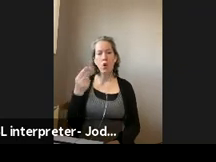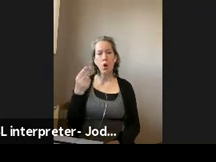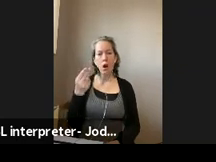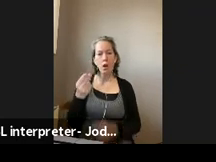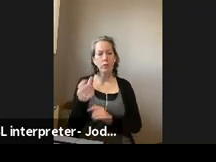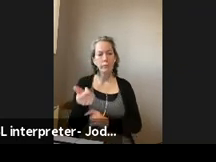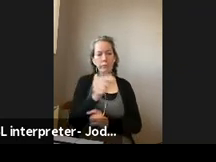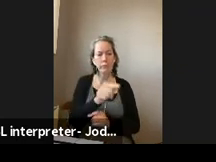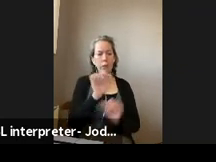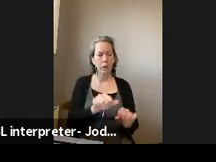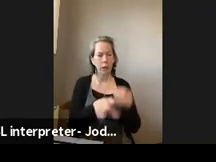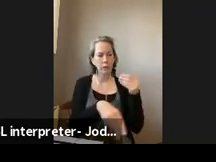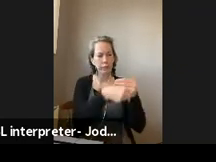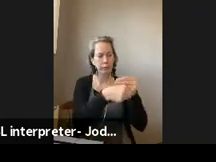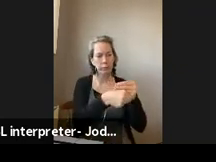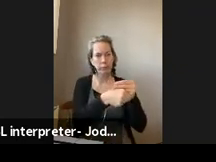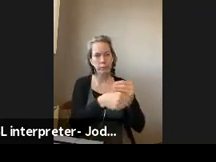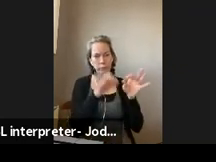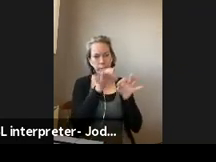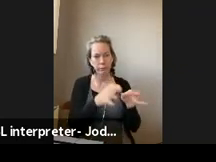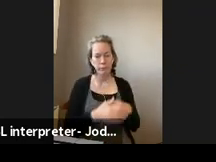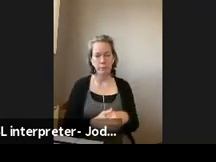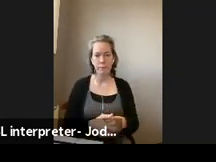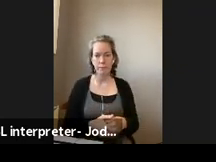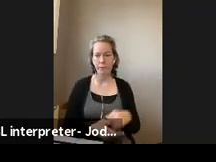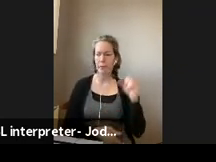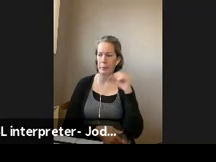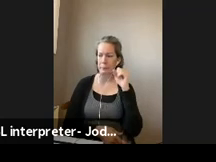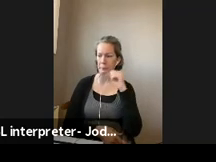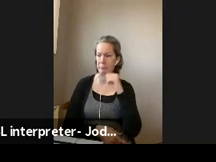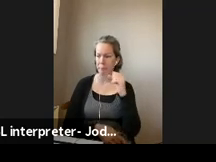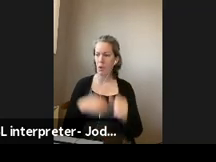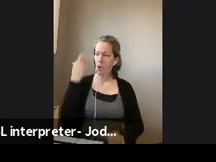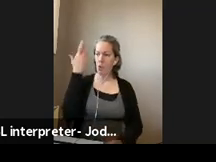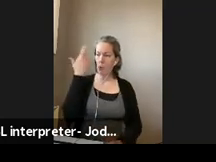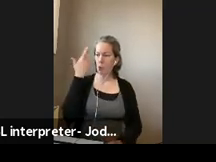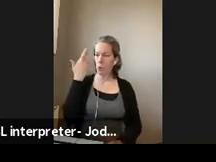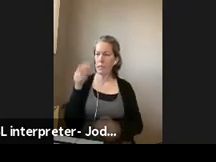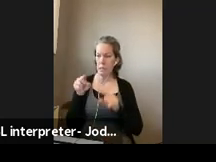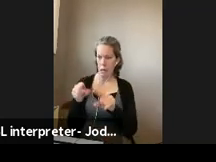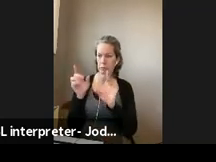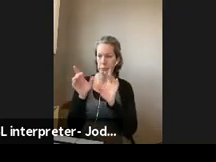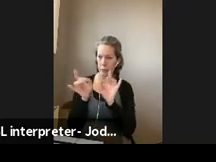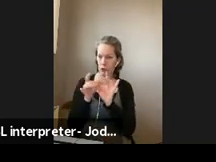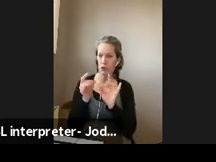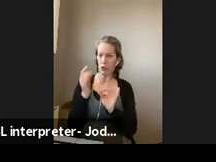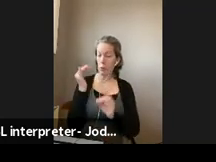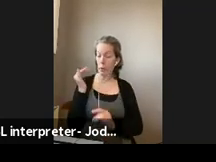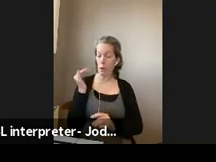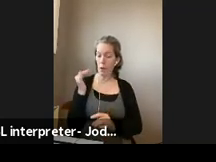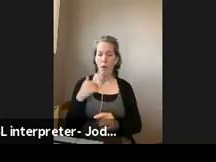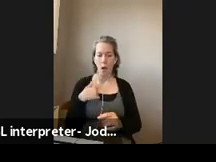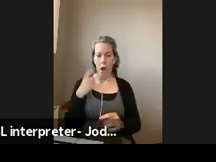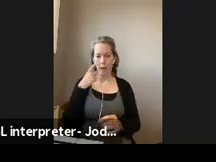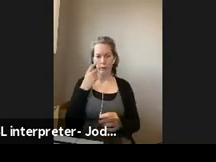points with respect to safety tips. Yeah, the reason I say these kinds of things is because I do see a lot of cases